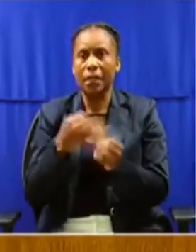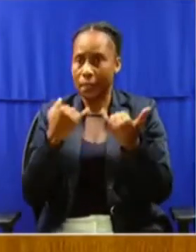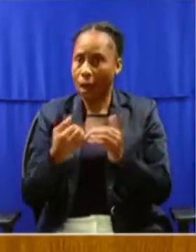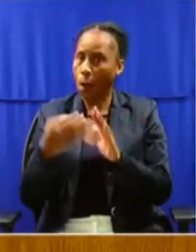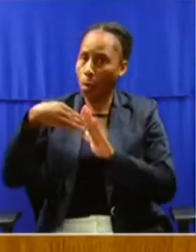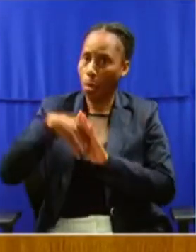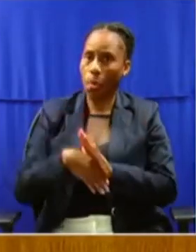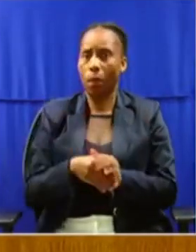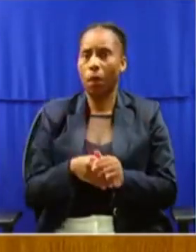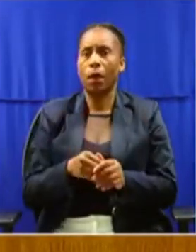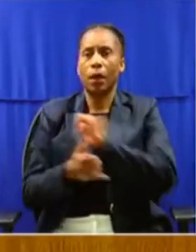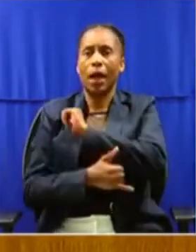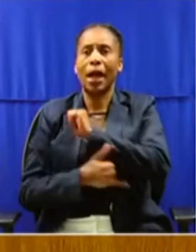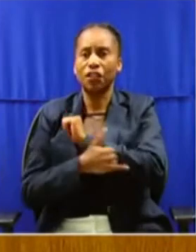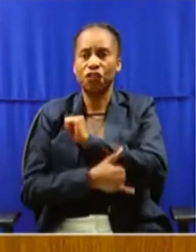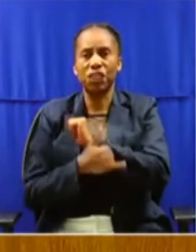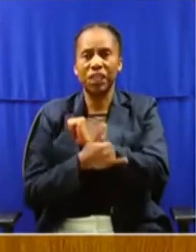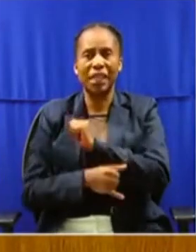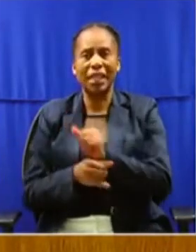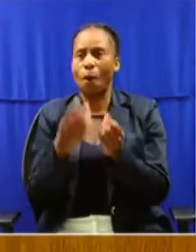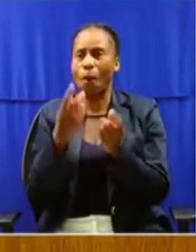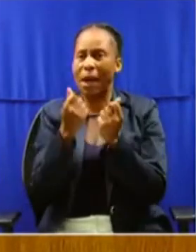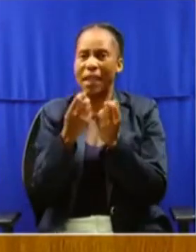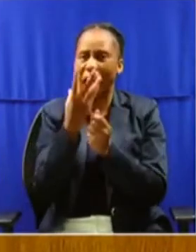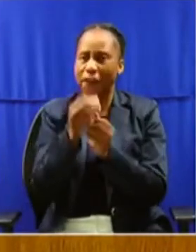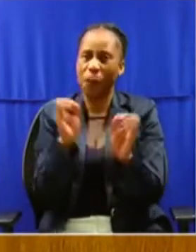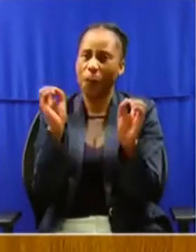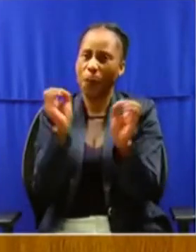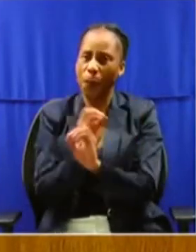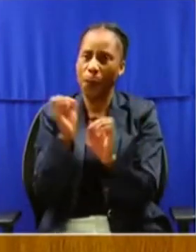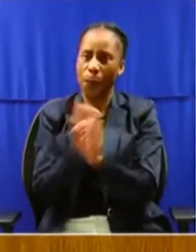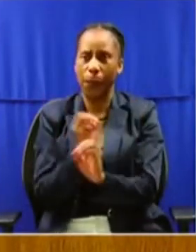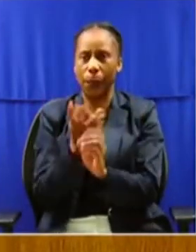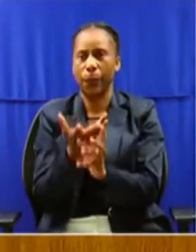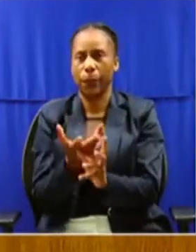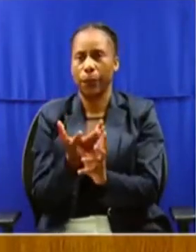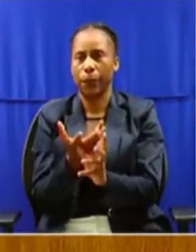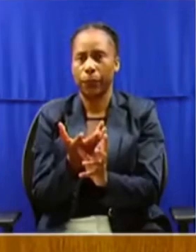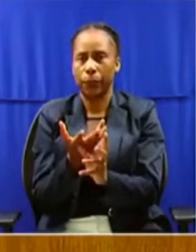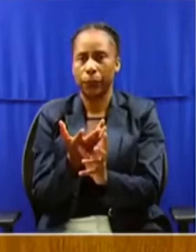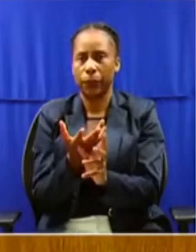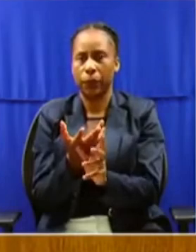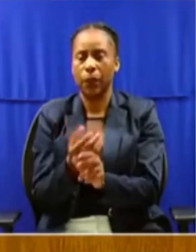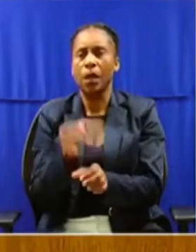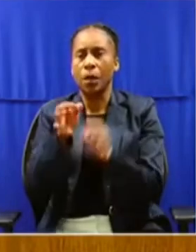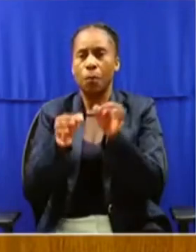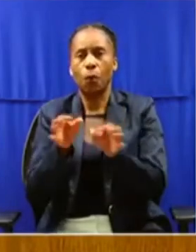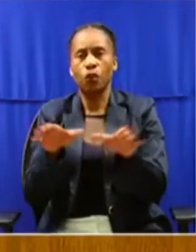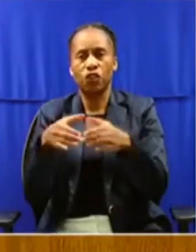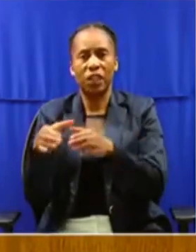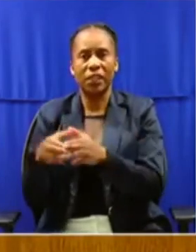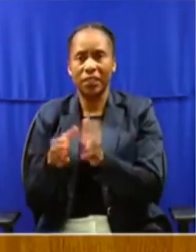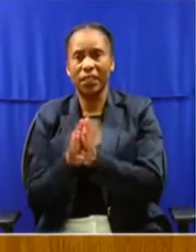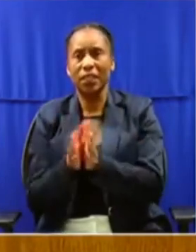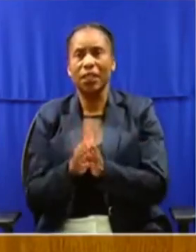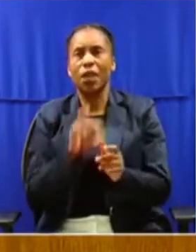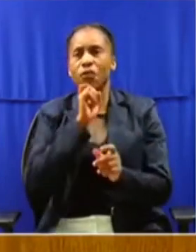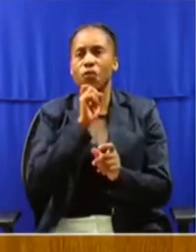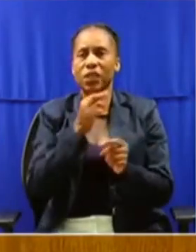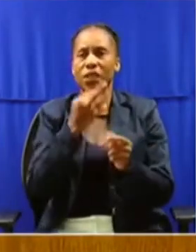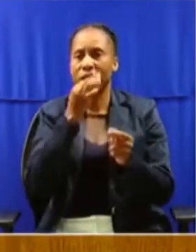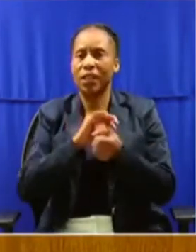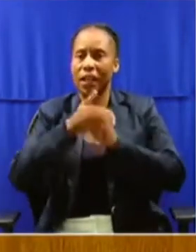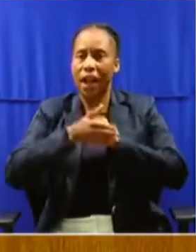is being overseen by a kleptocratic elite who use racialized politics as a fig leaf to cover up their real failures. And